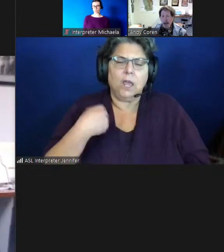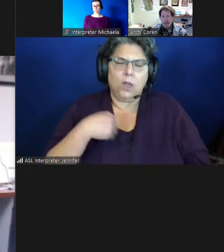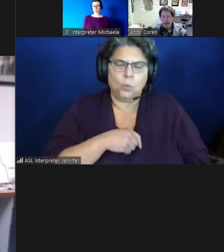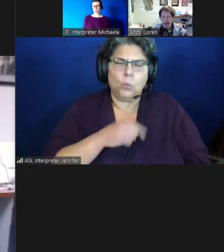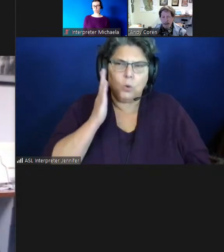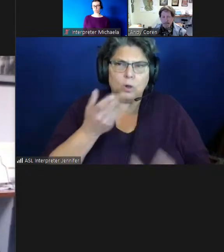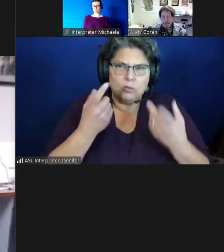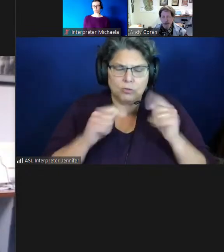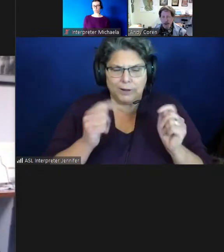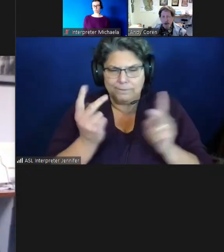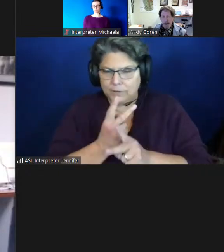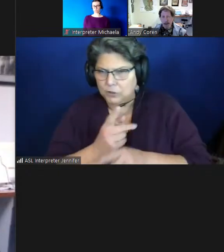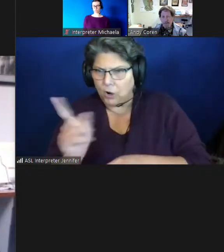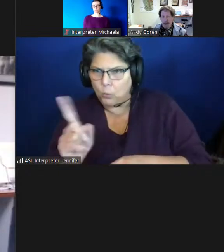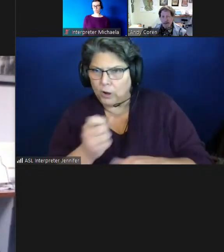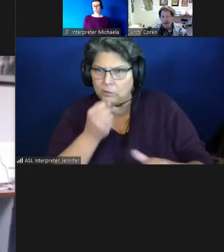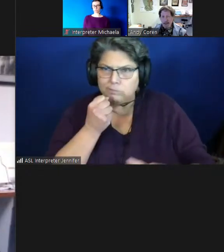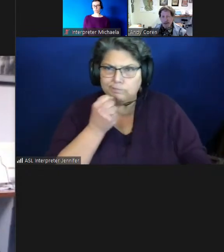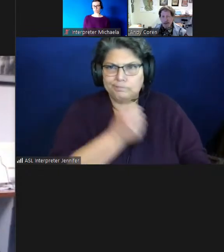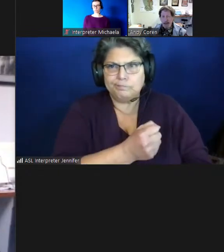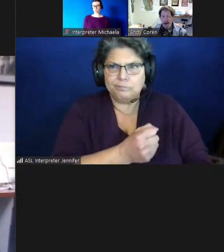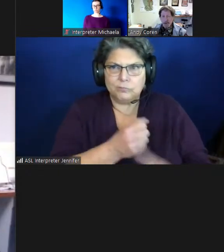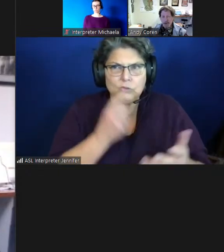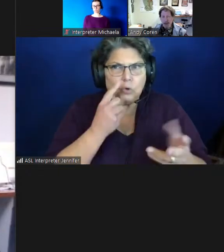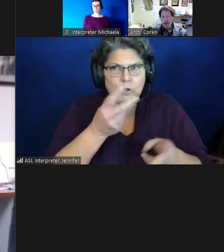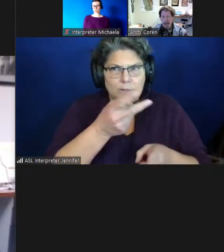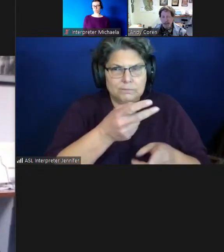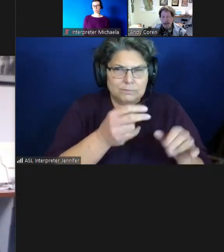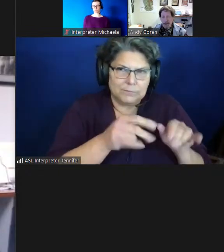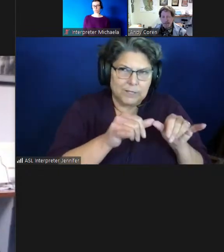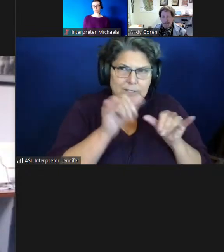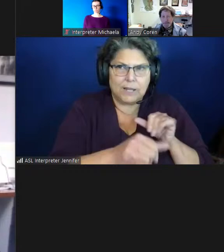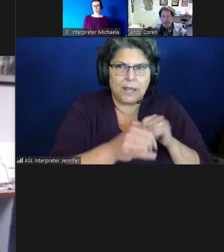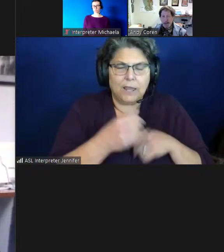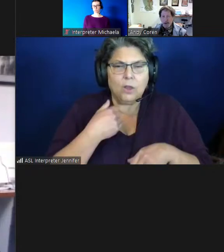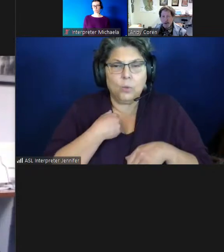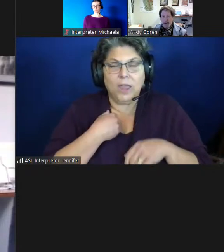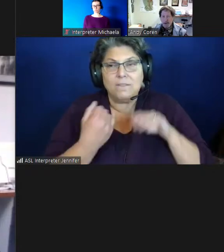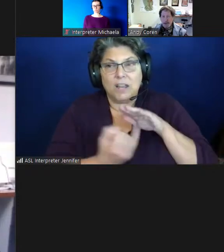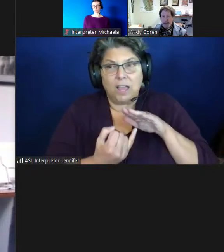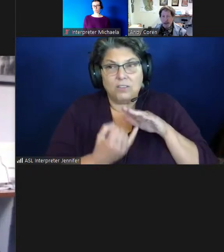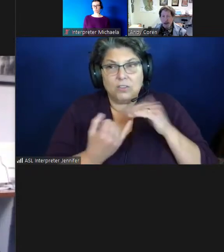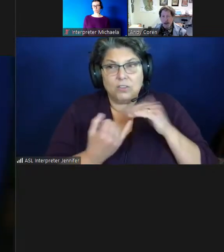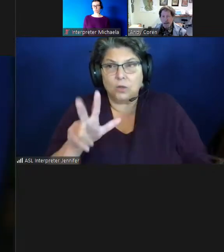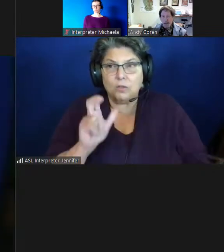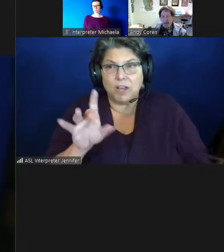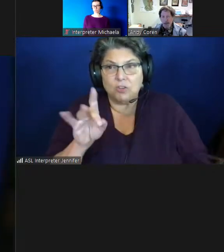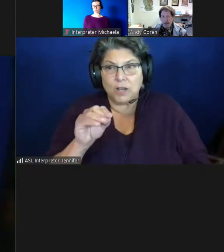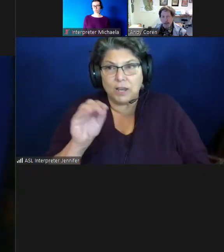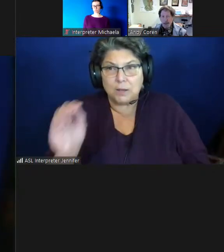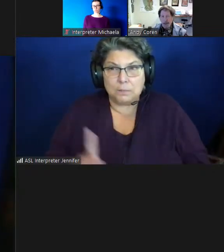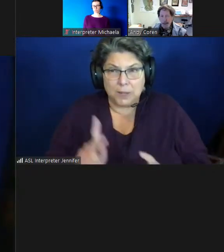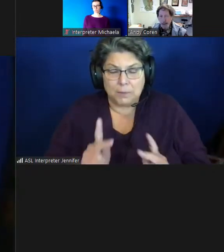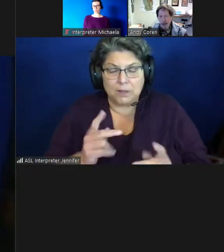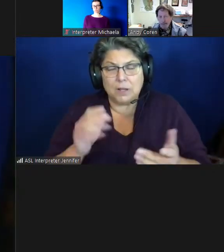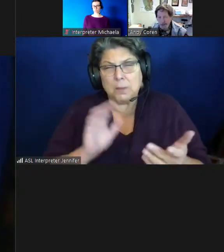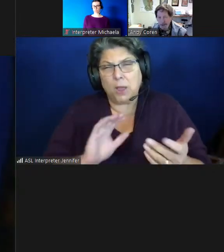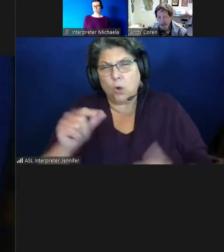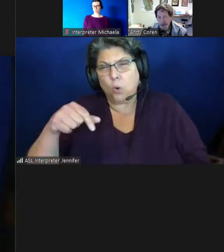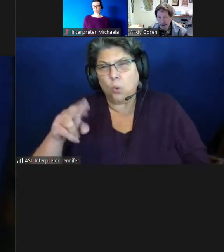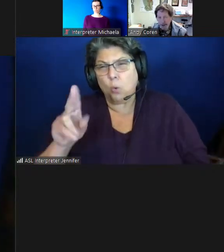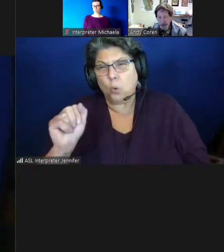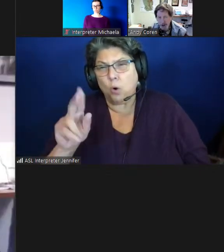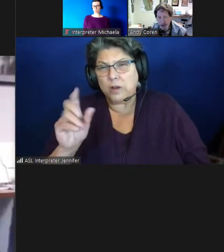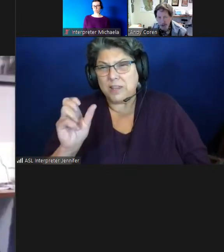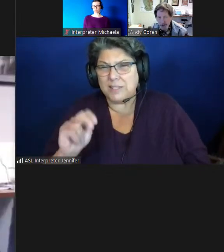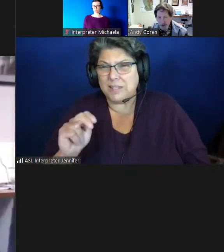to accommodate them. We have in isolation now 386 people and quarantine about 300, and this